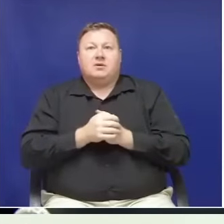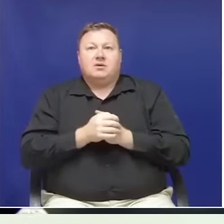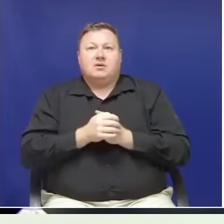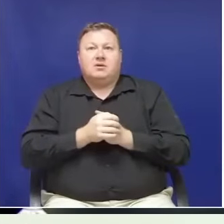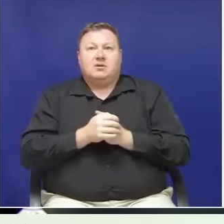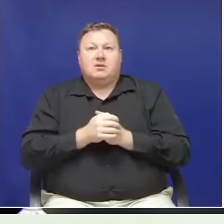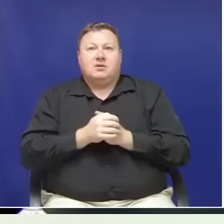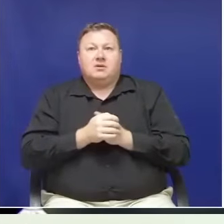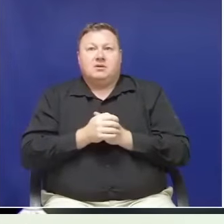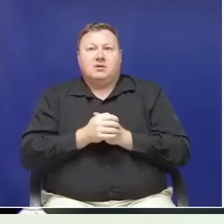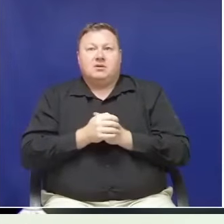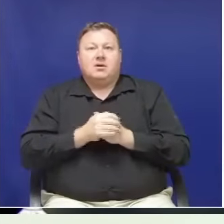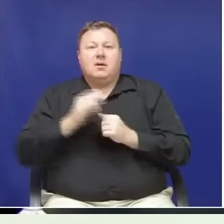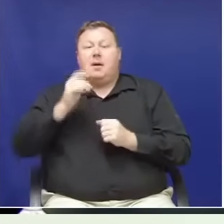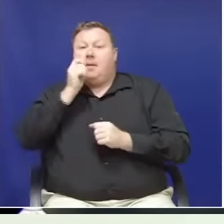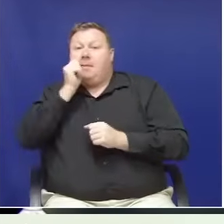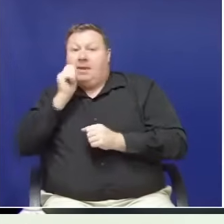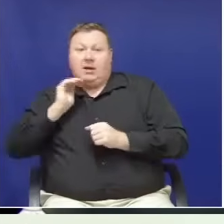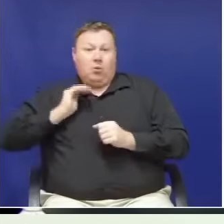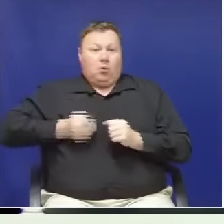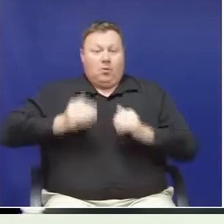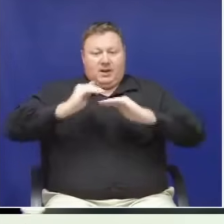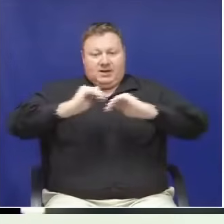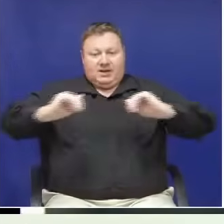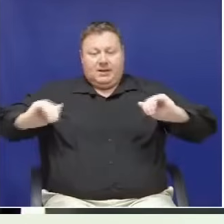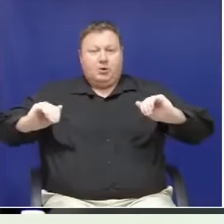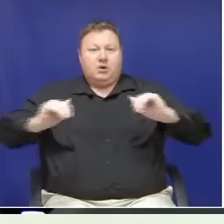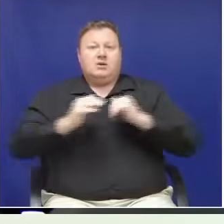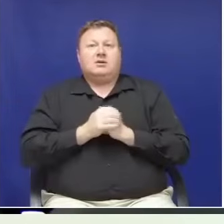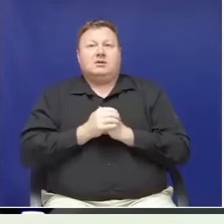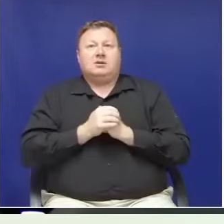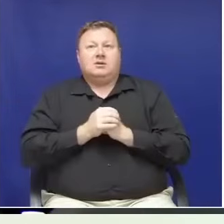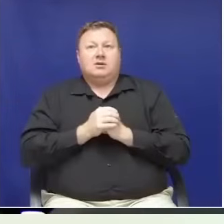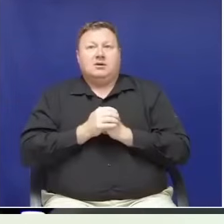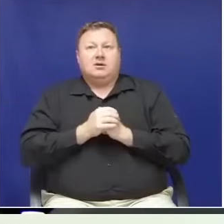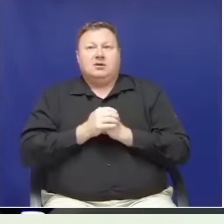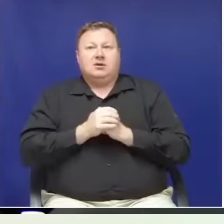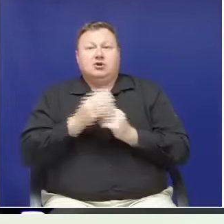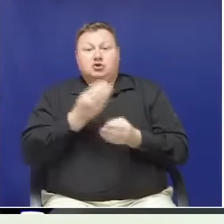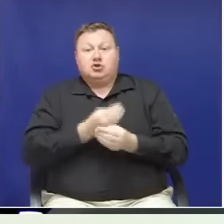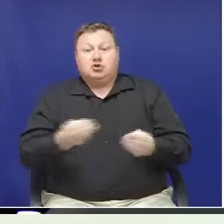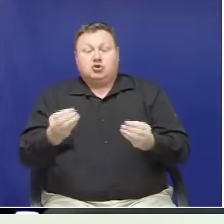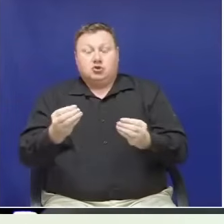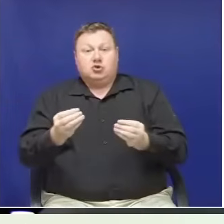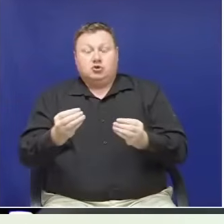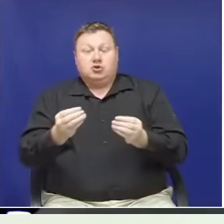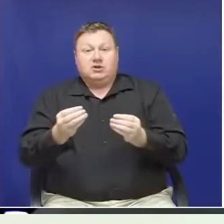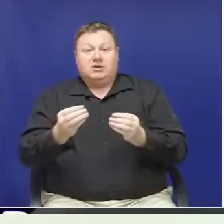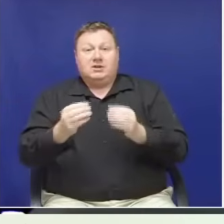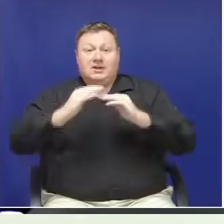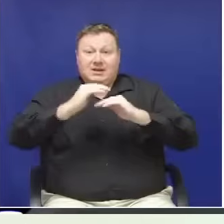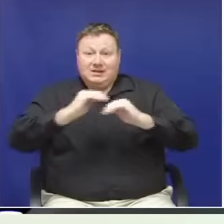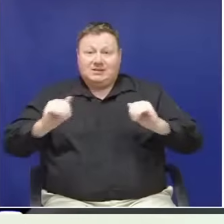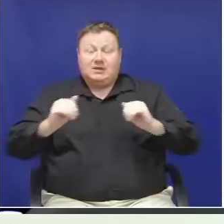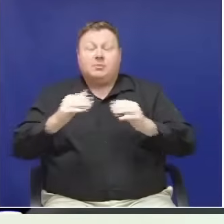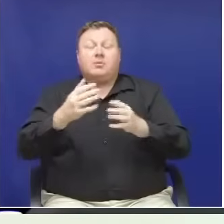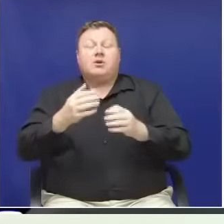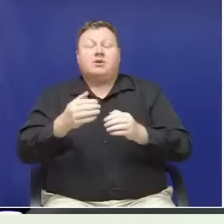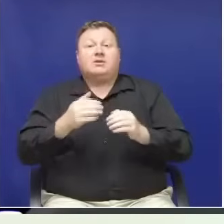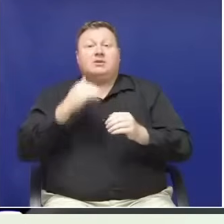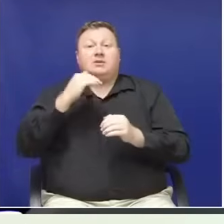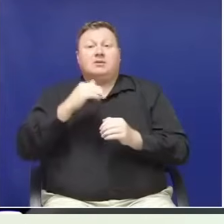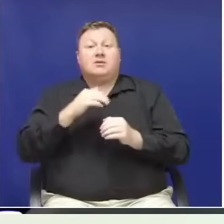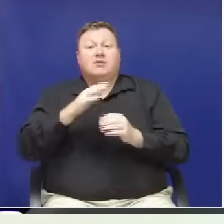separate from female offenders. Offenders who are children are kept separate from adult